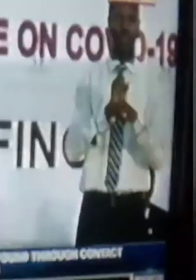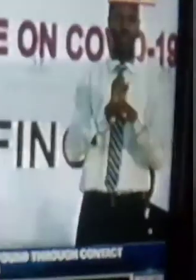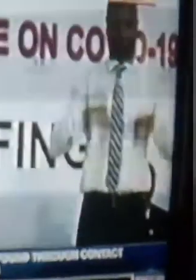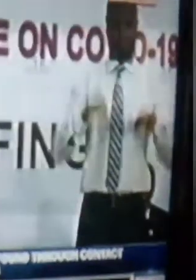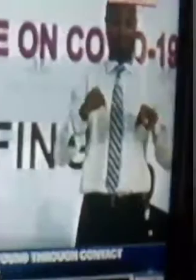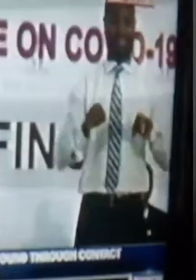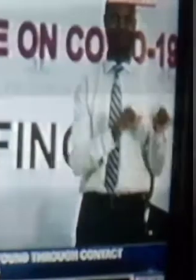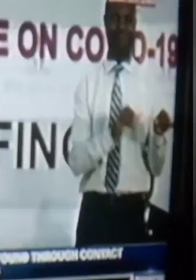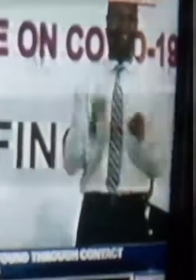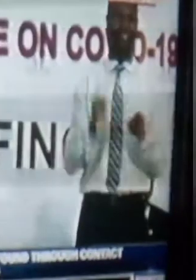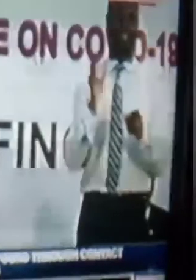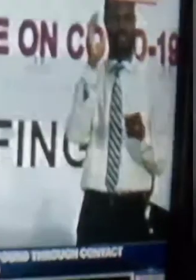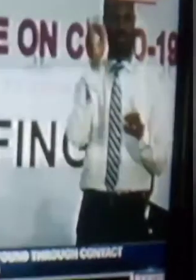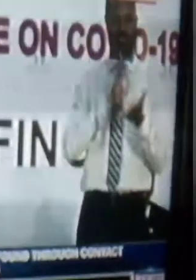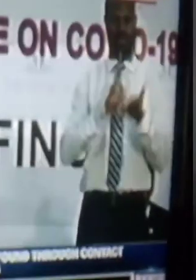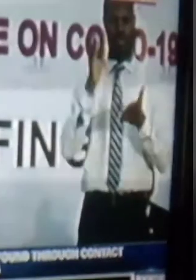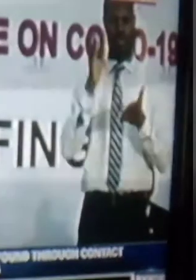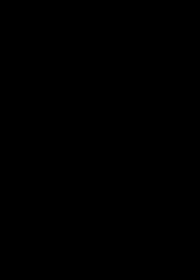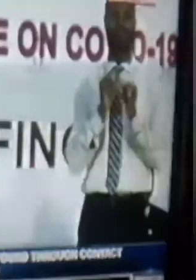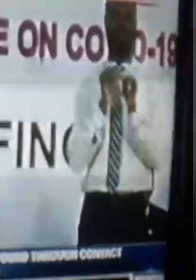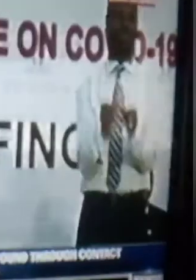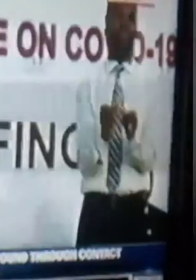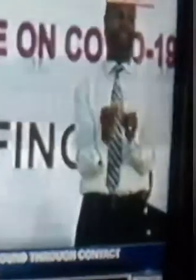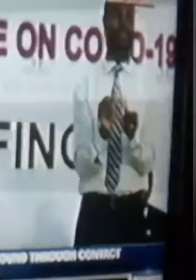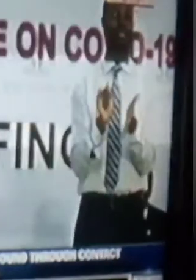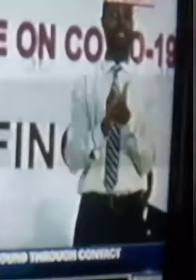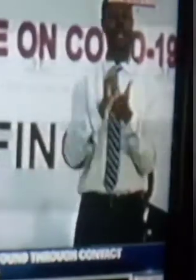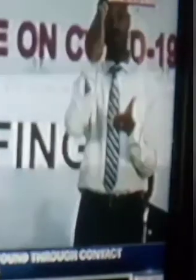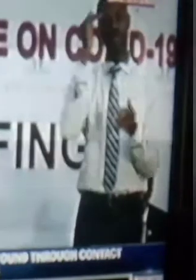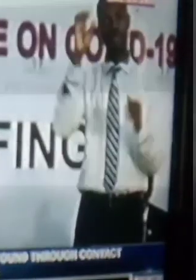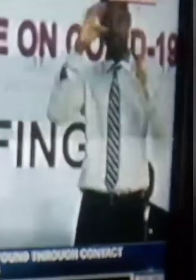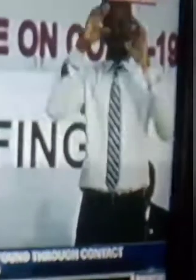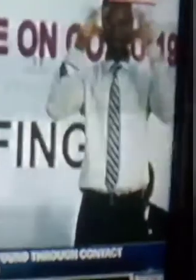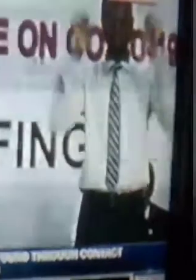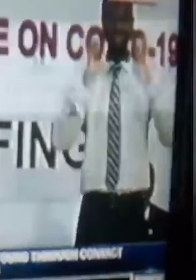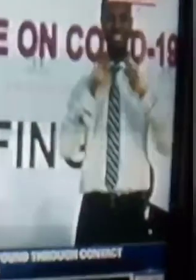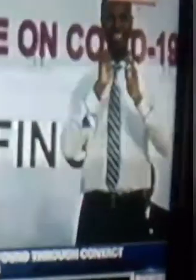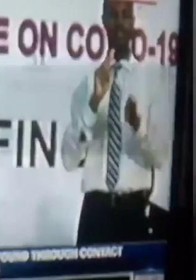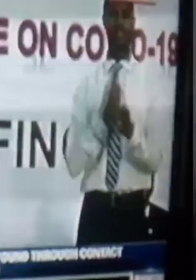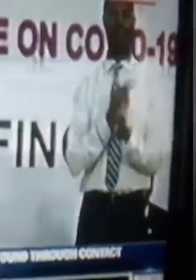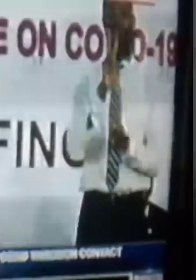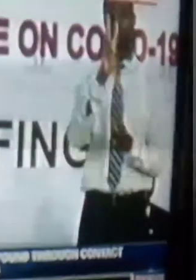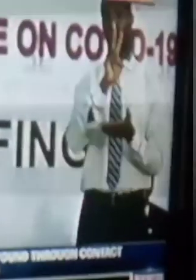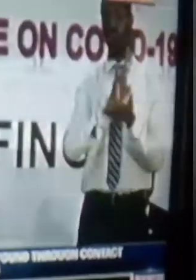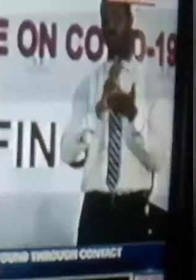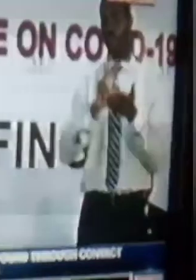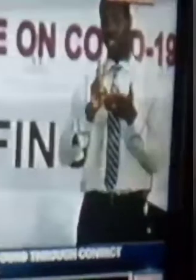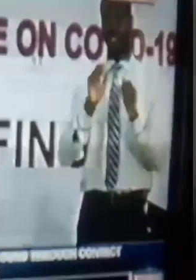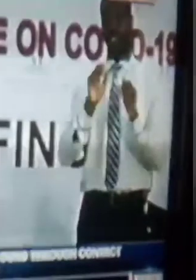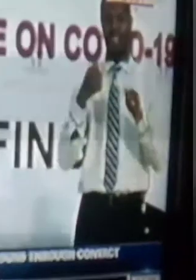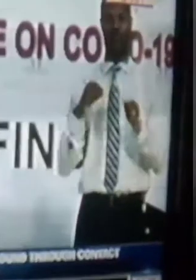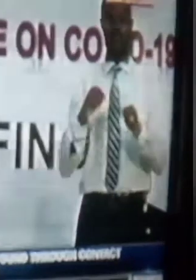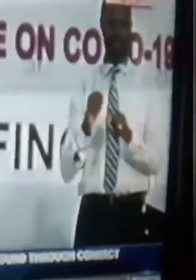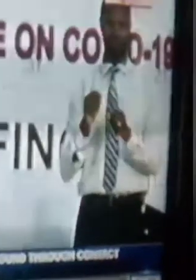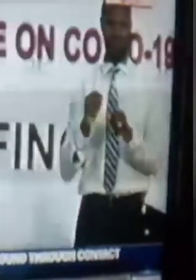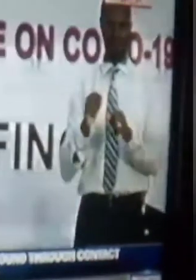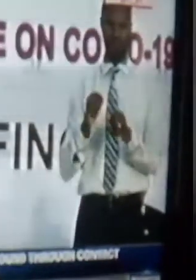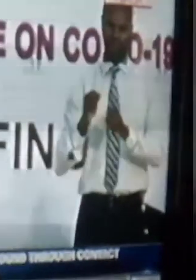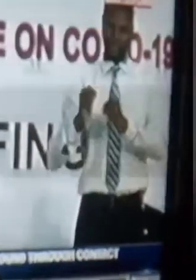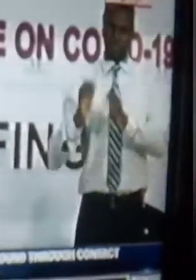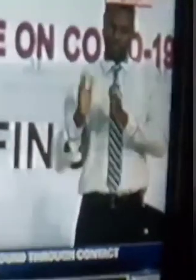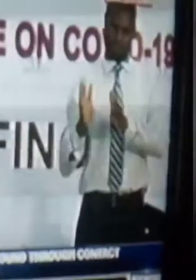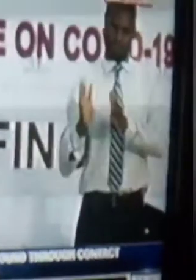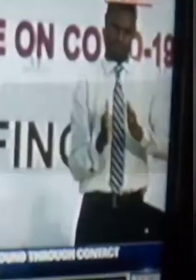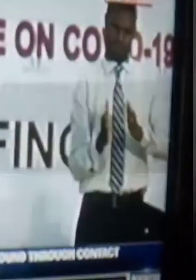reasons Mr. President gave us these 2 weeks in Lagos and Abuja to strengthen the response. So I really urge